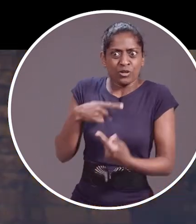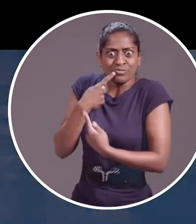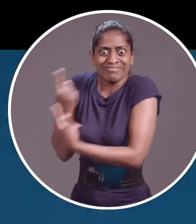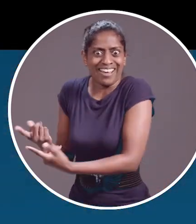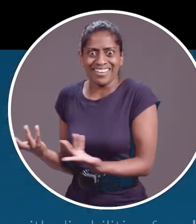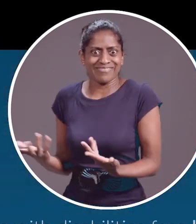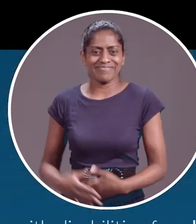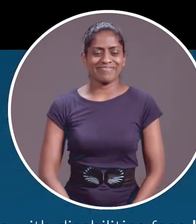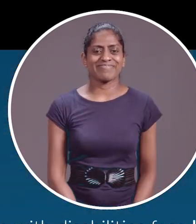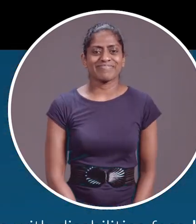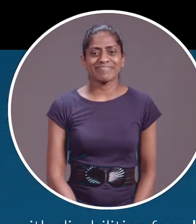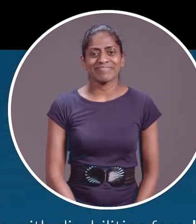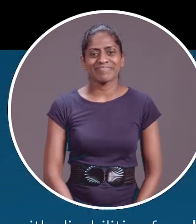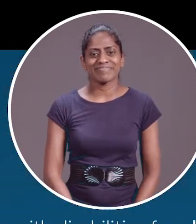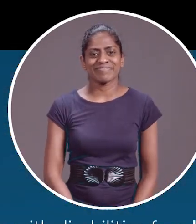say.